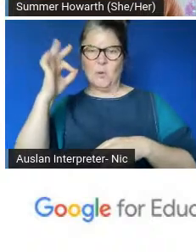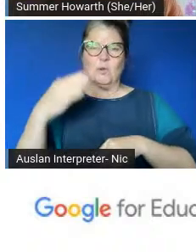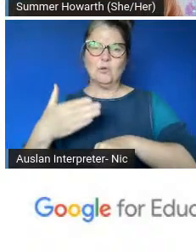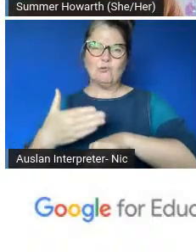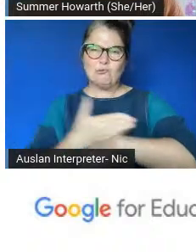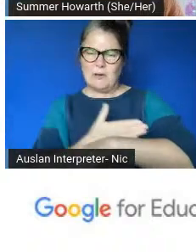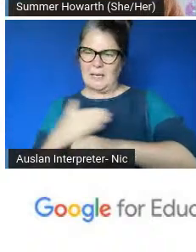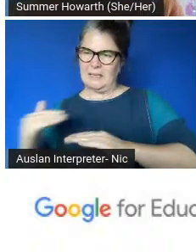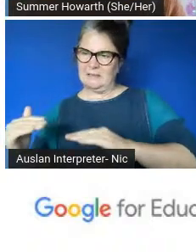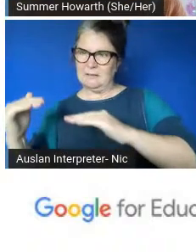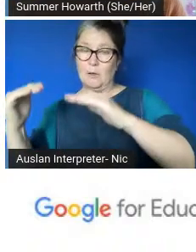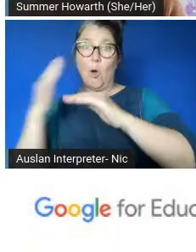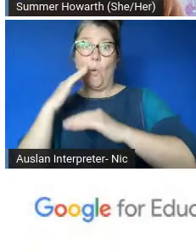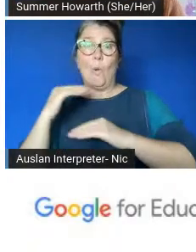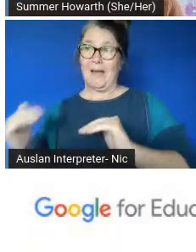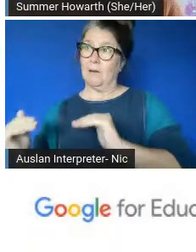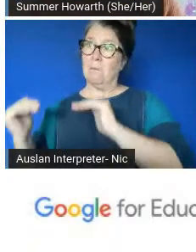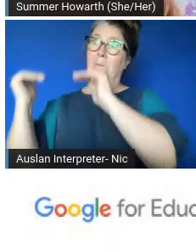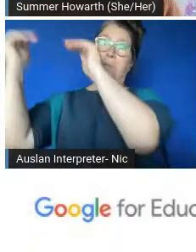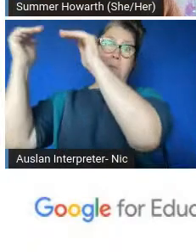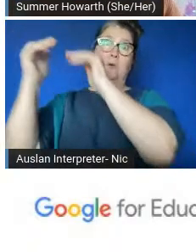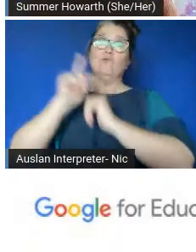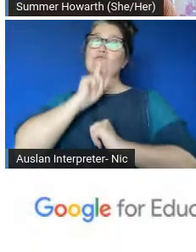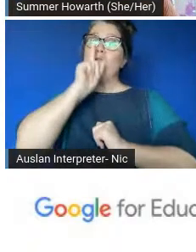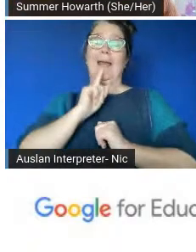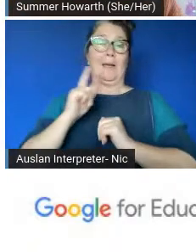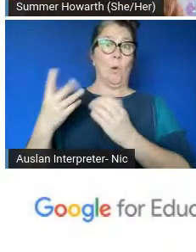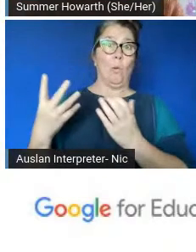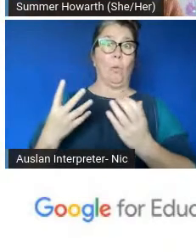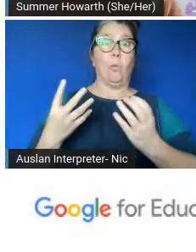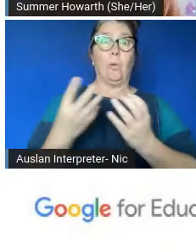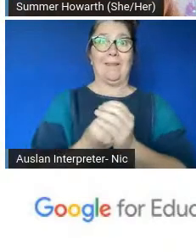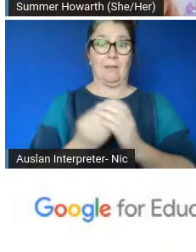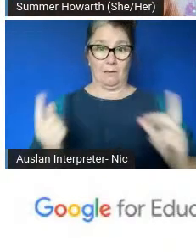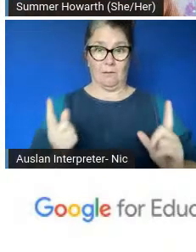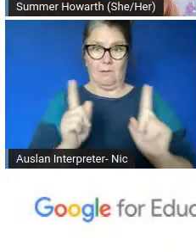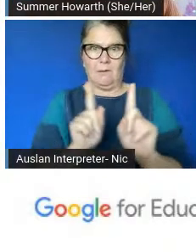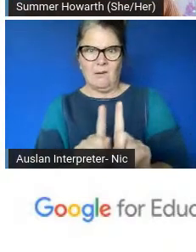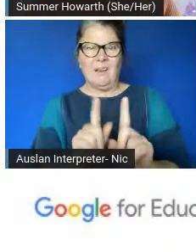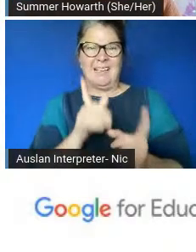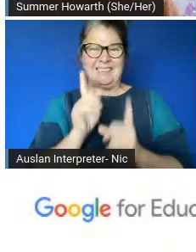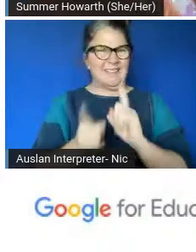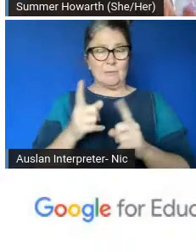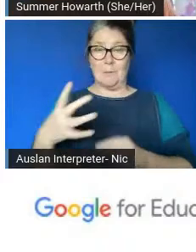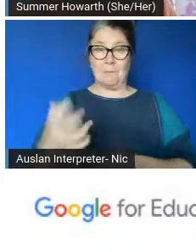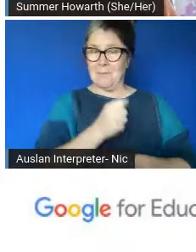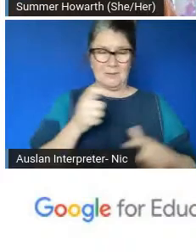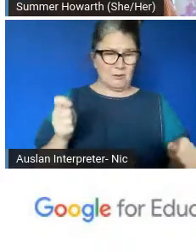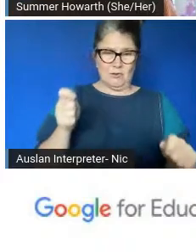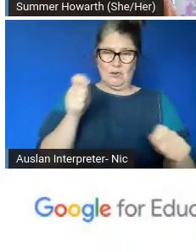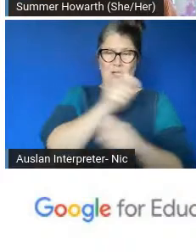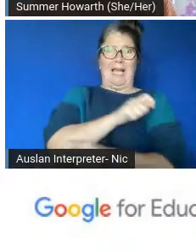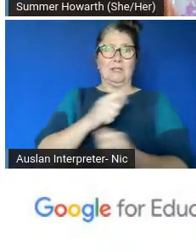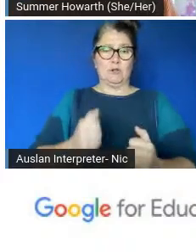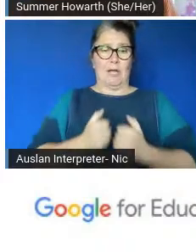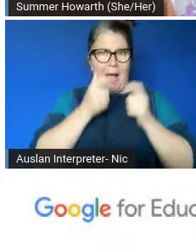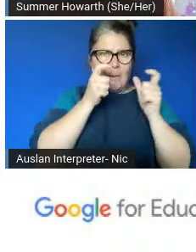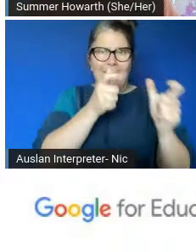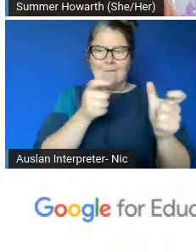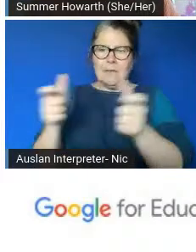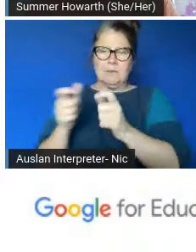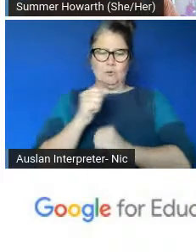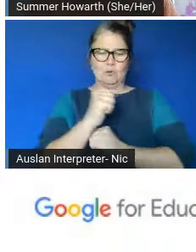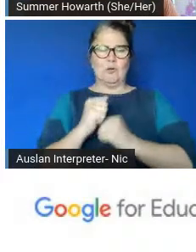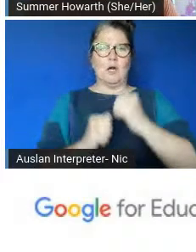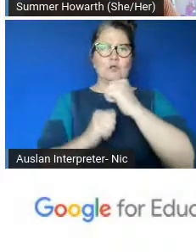have to change complete mindsets. Sometimes we've got to change operations and governance structures in our schools. And it is a process, but it